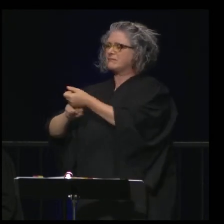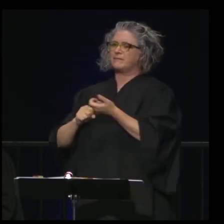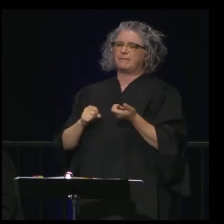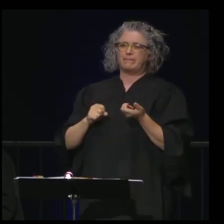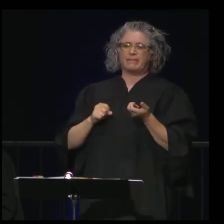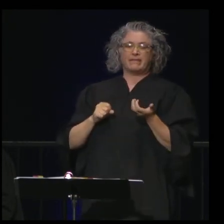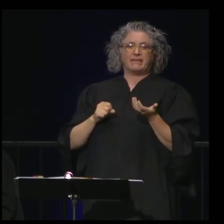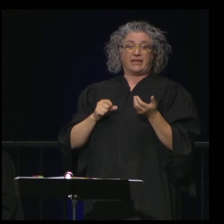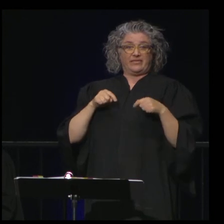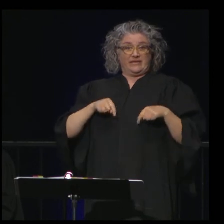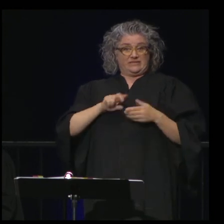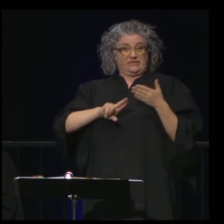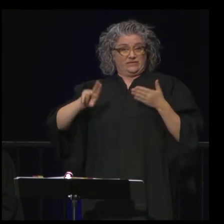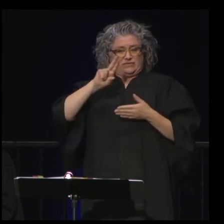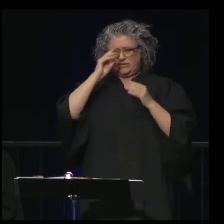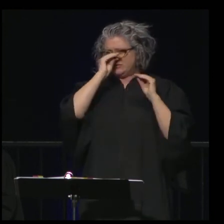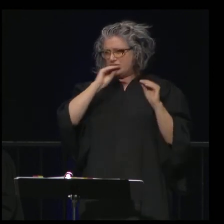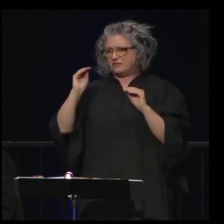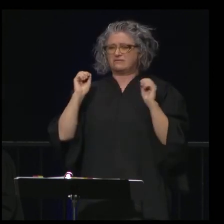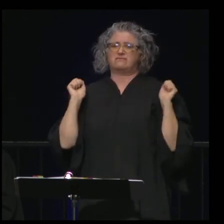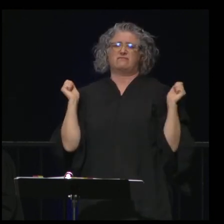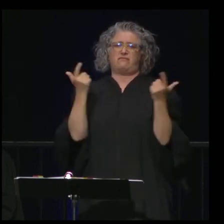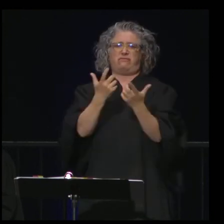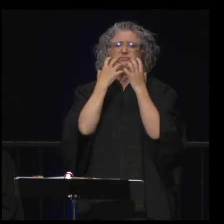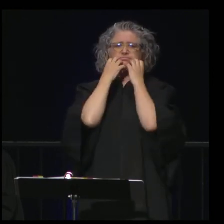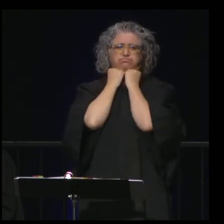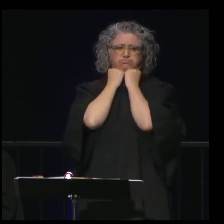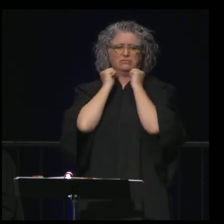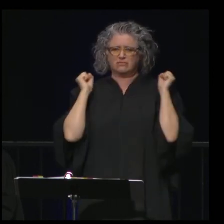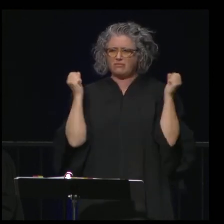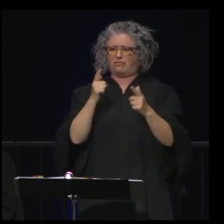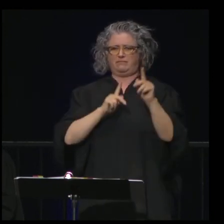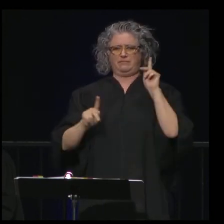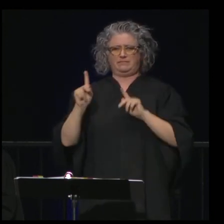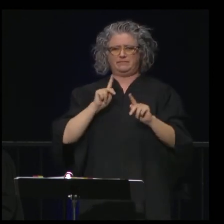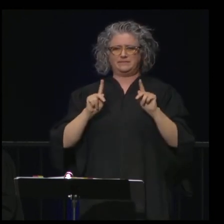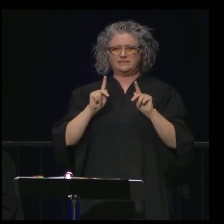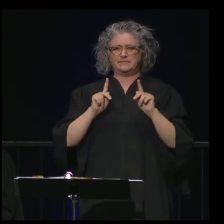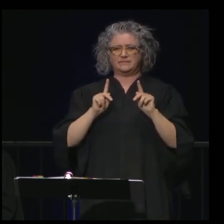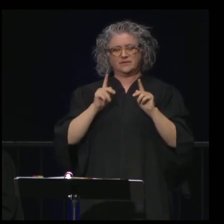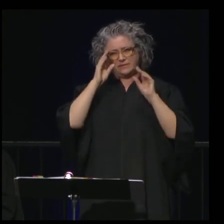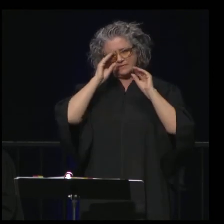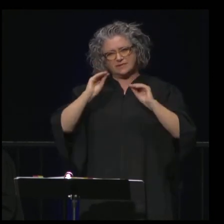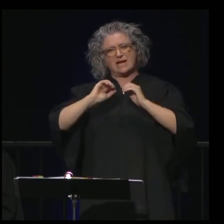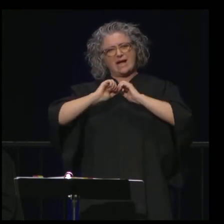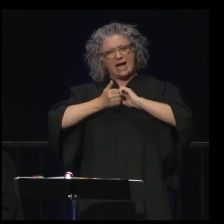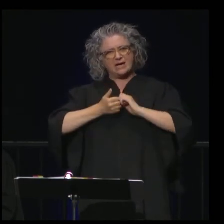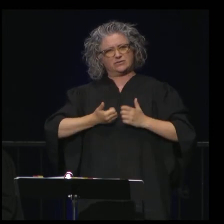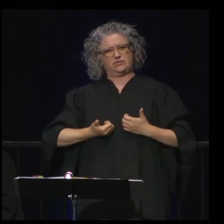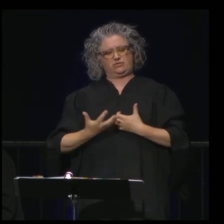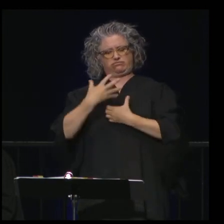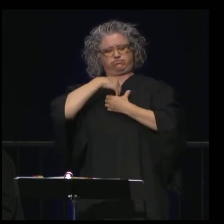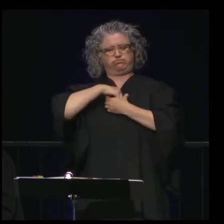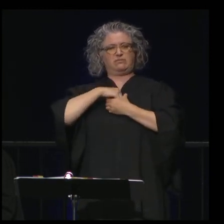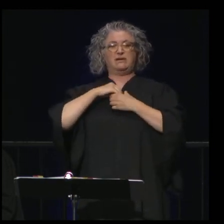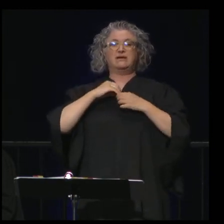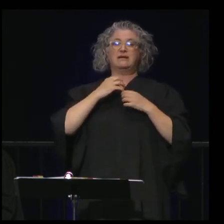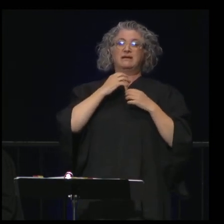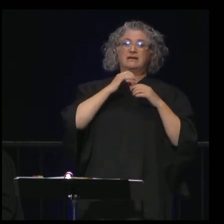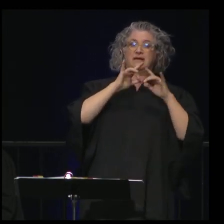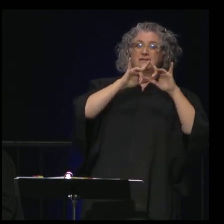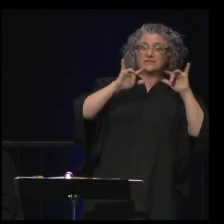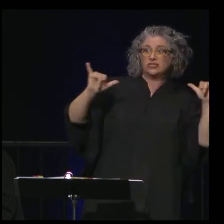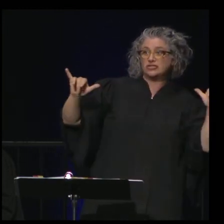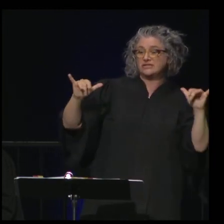taught you that everyone matters. We have taught you how to live the values of diversity and inclusion, and it will serve